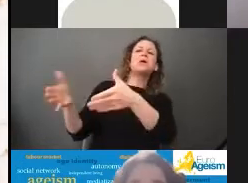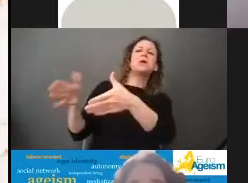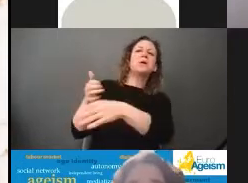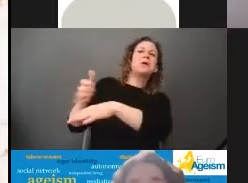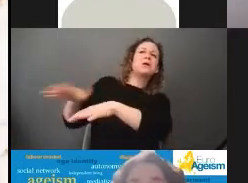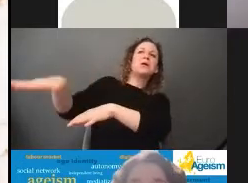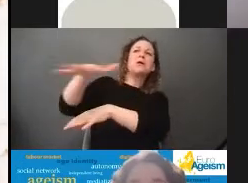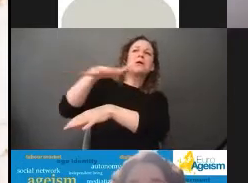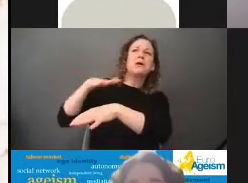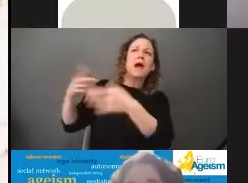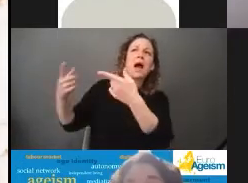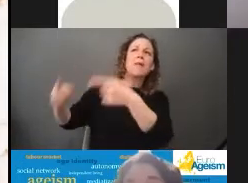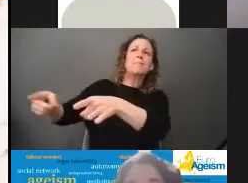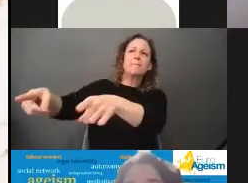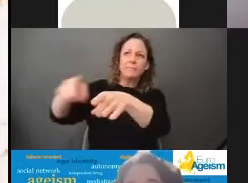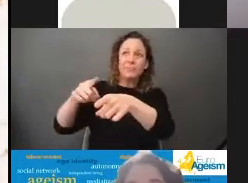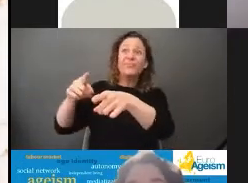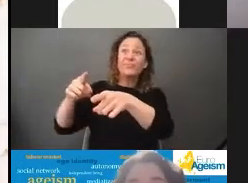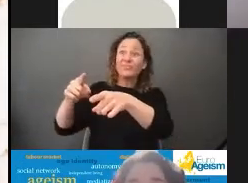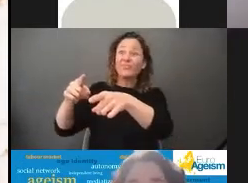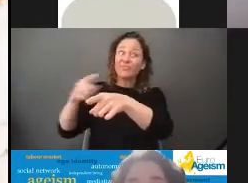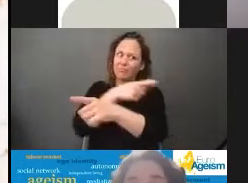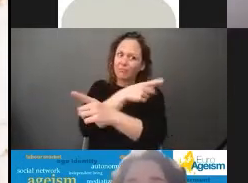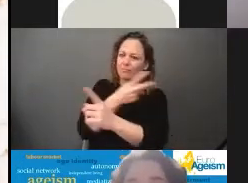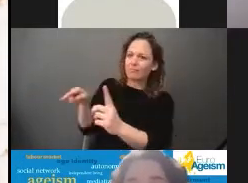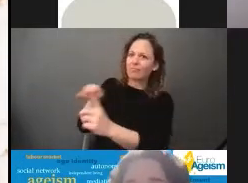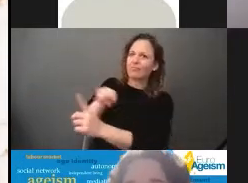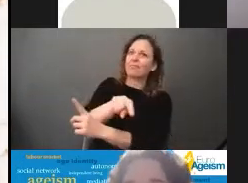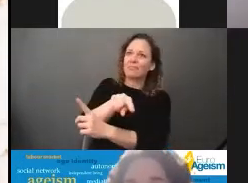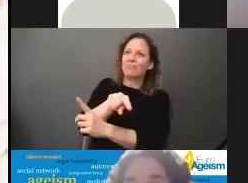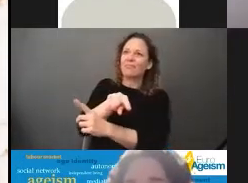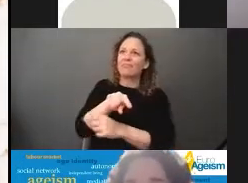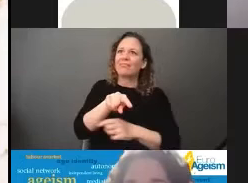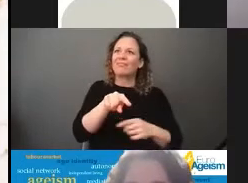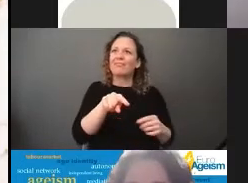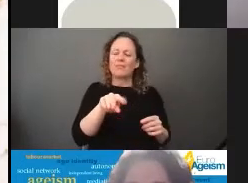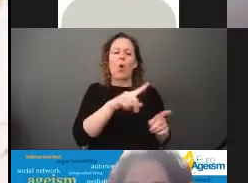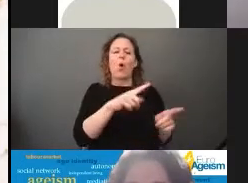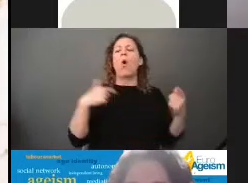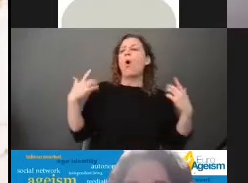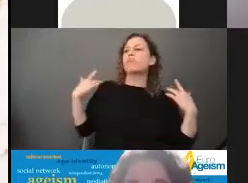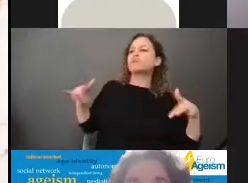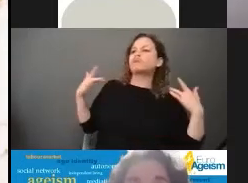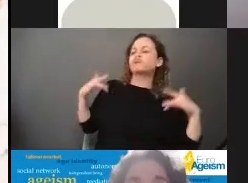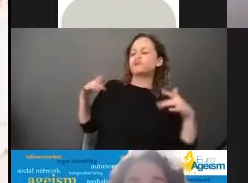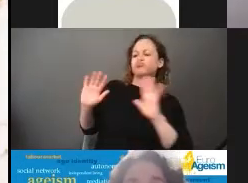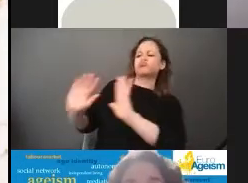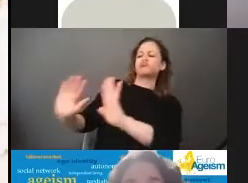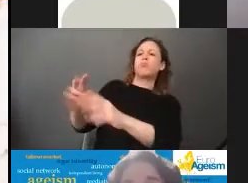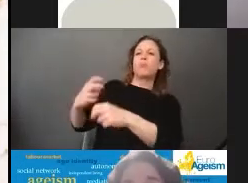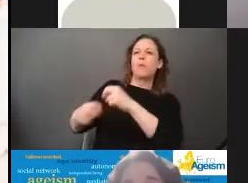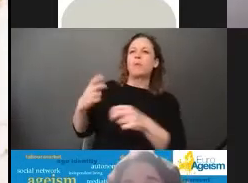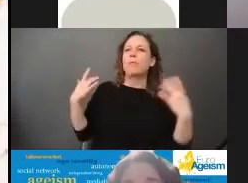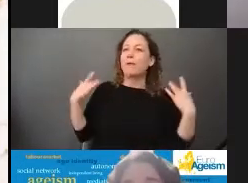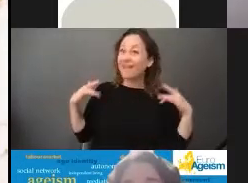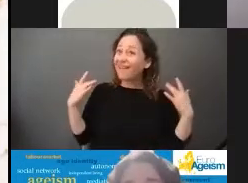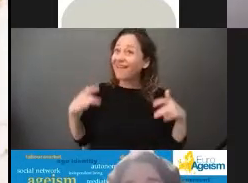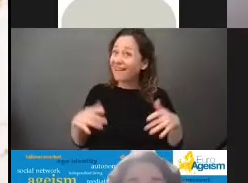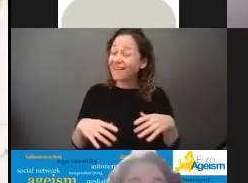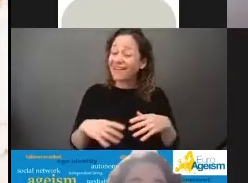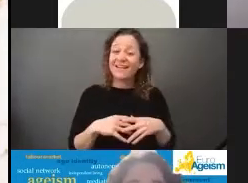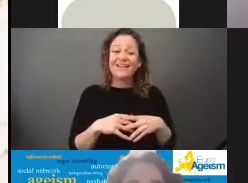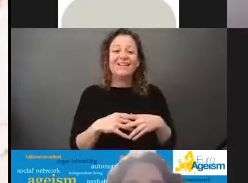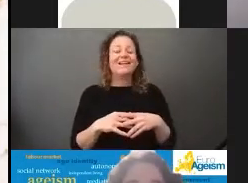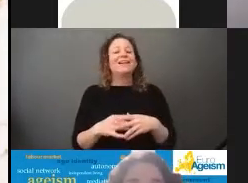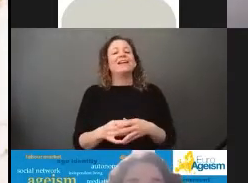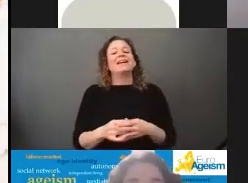some groups of the population who thought that this is really not their disease, not their problem. I probably could have talked about